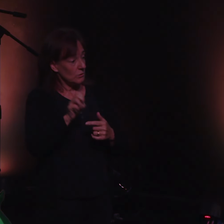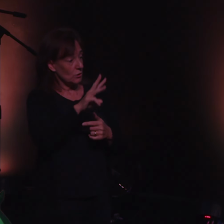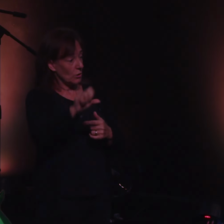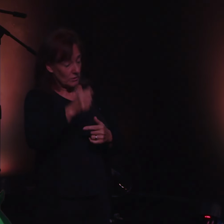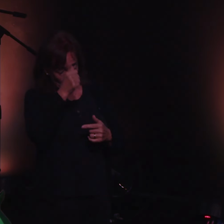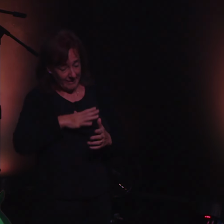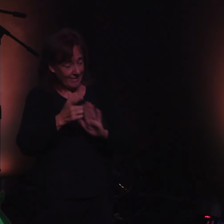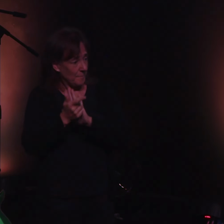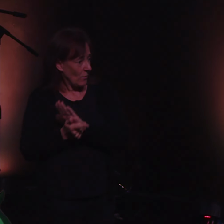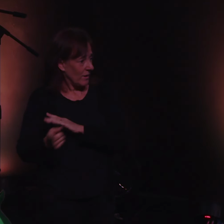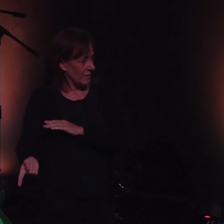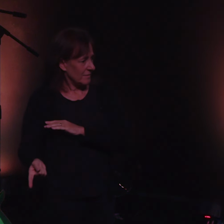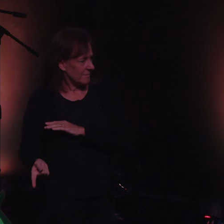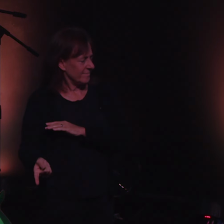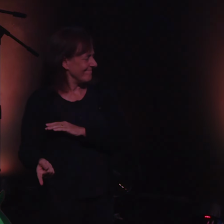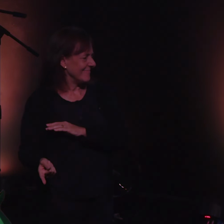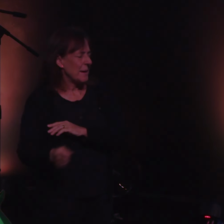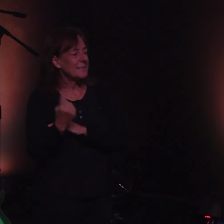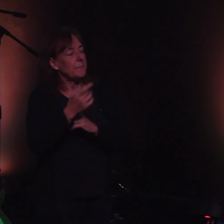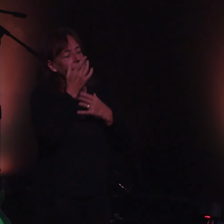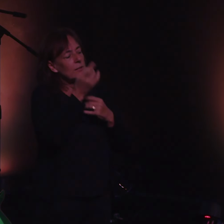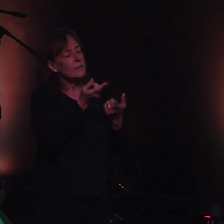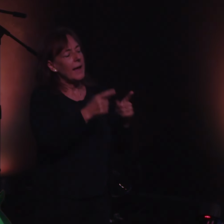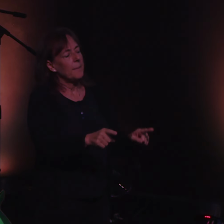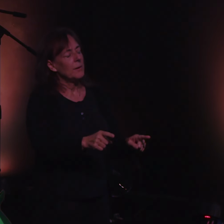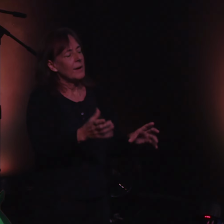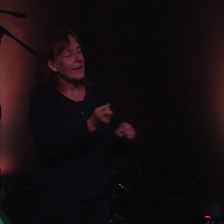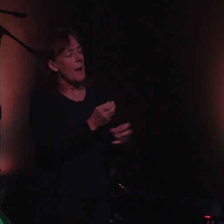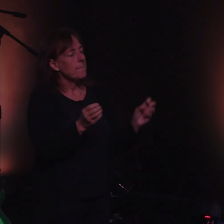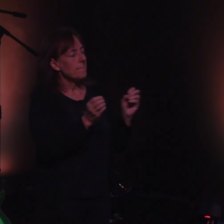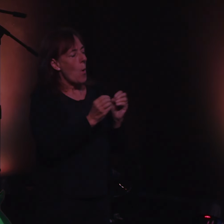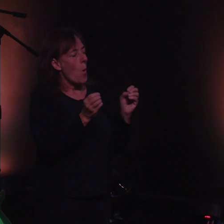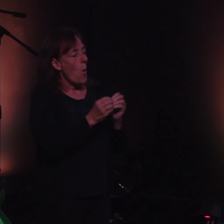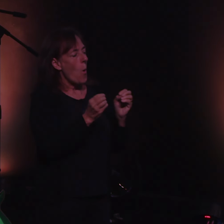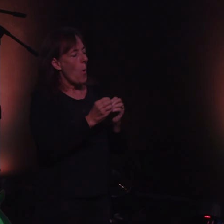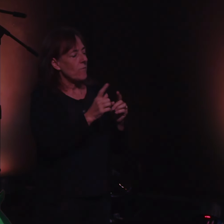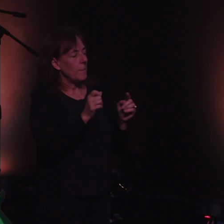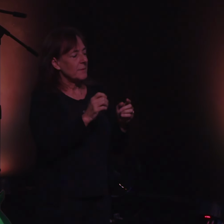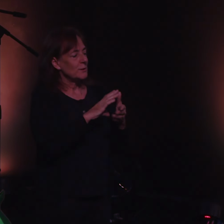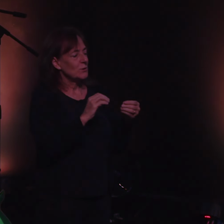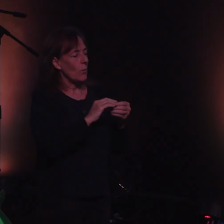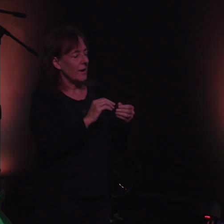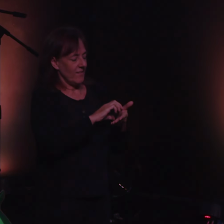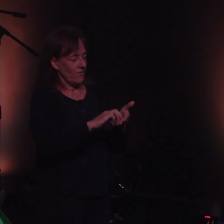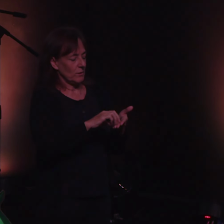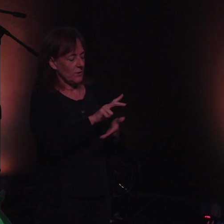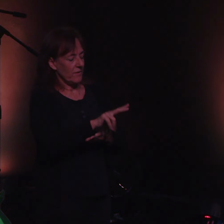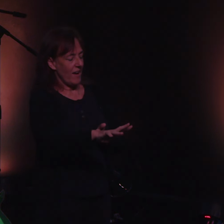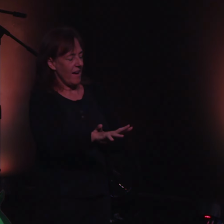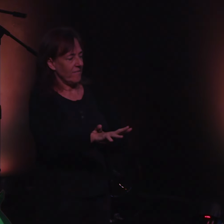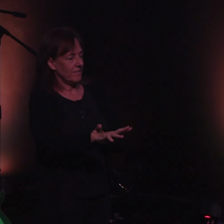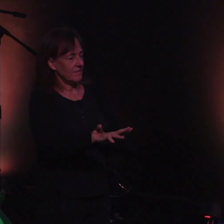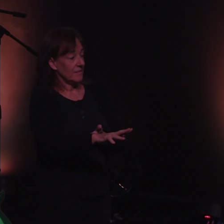guy. But something interesting happens. We get more of the story here in verse 35.